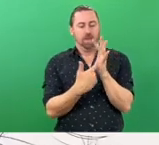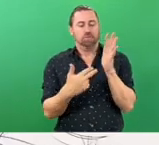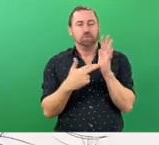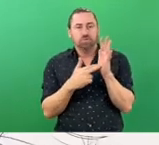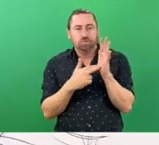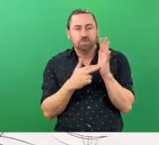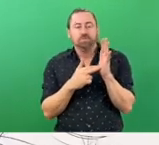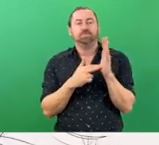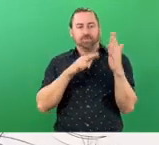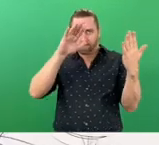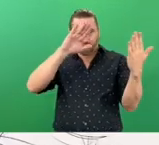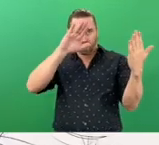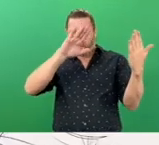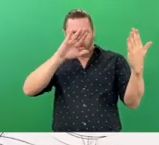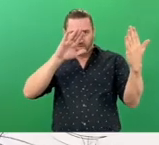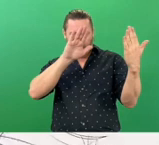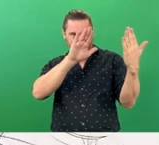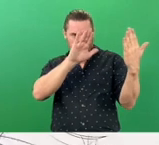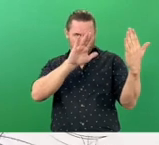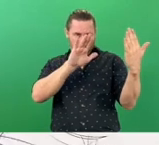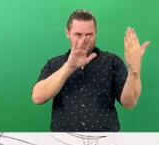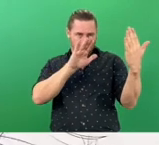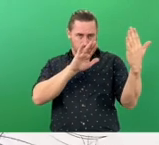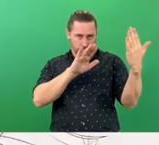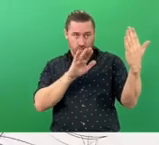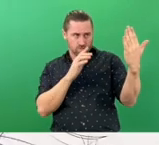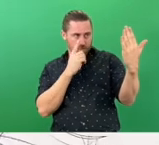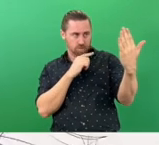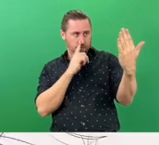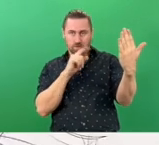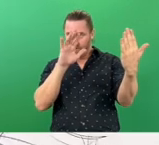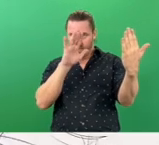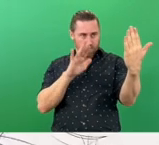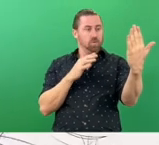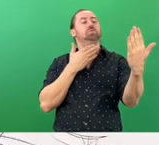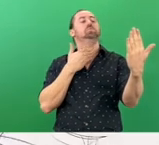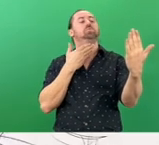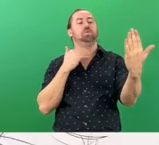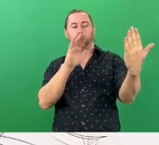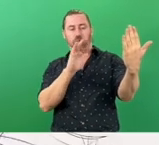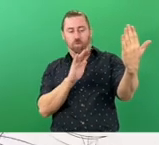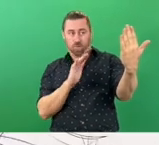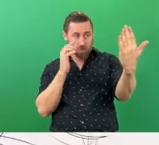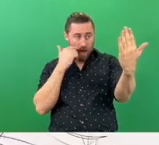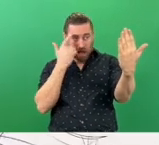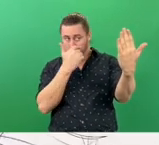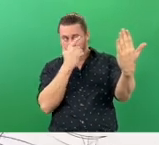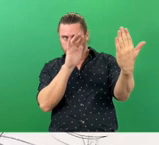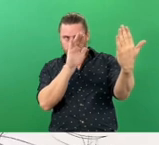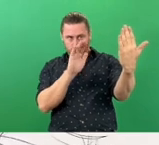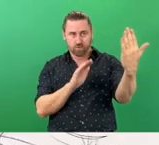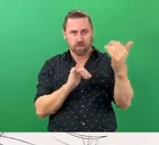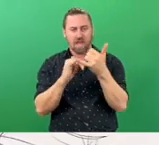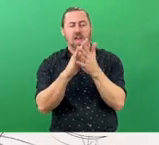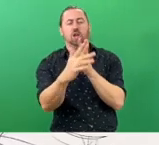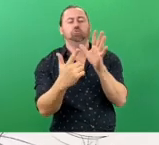pattern of value, okay, that I see. And the key to making value is the shape of those values. So